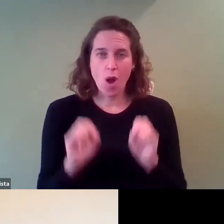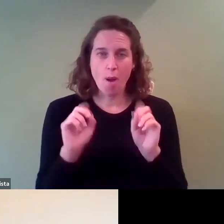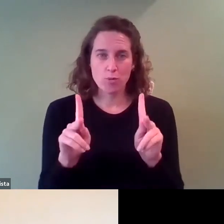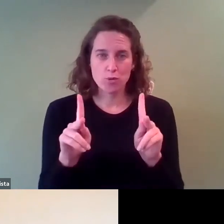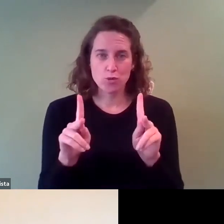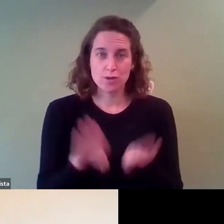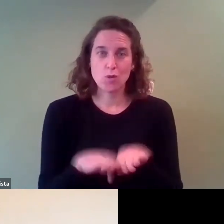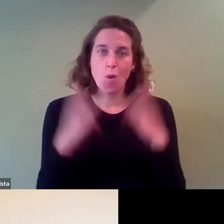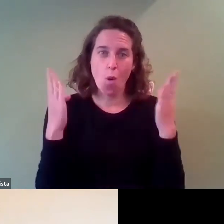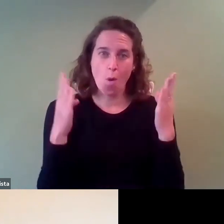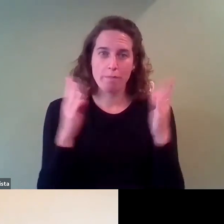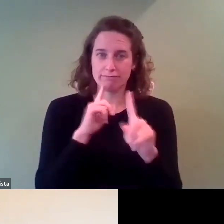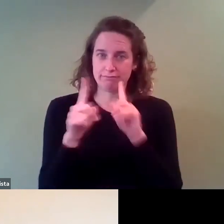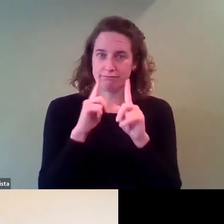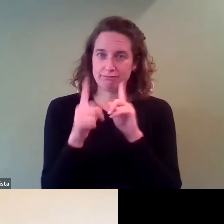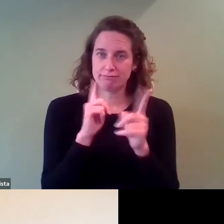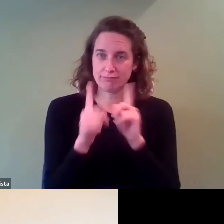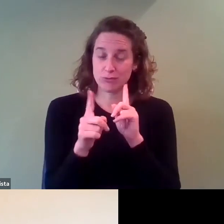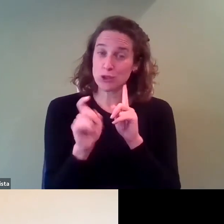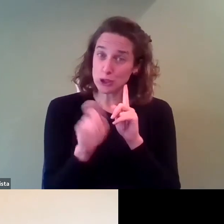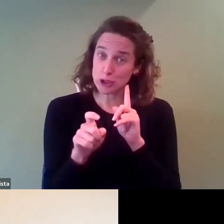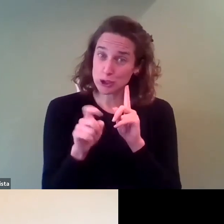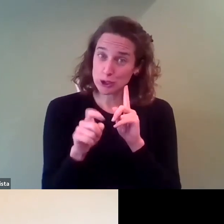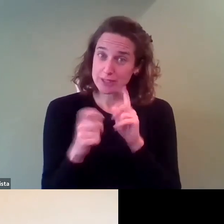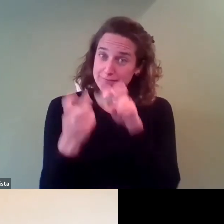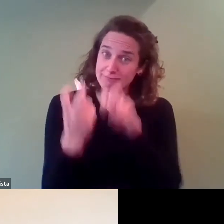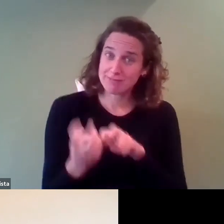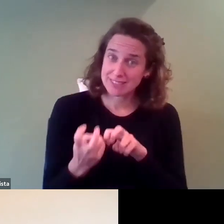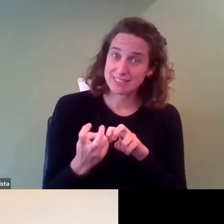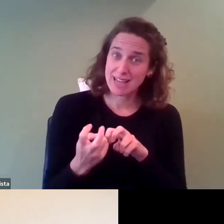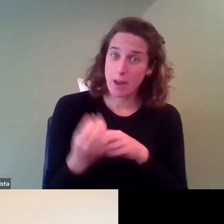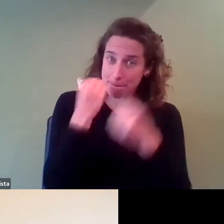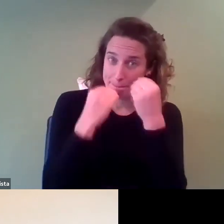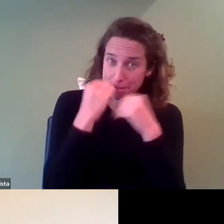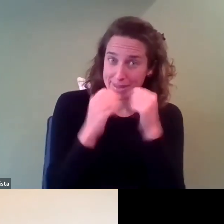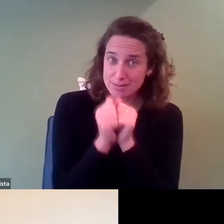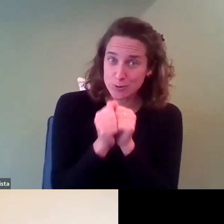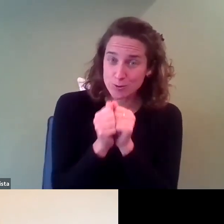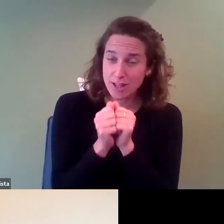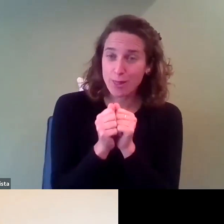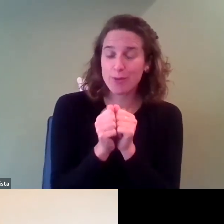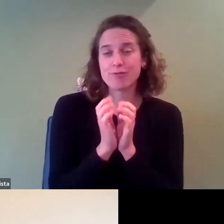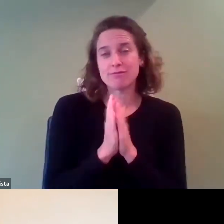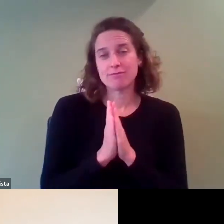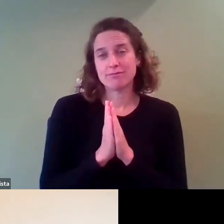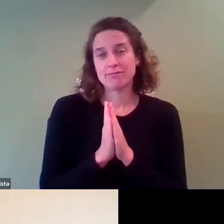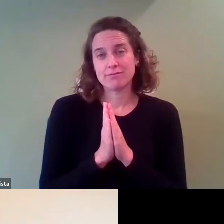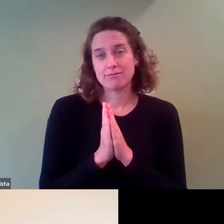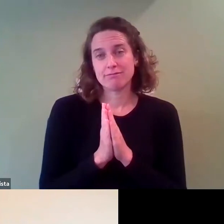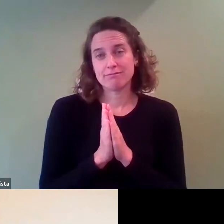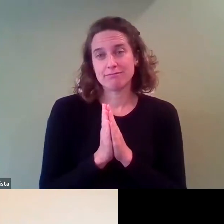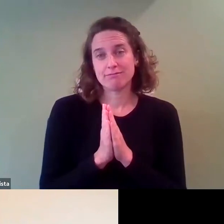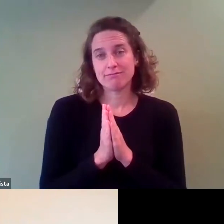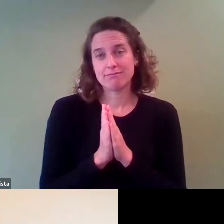logistically should be greater. You have more opportunities to be sitting down with meals together, to be having,